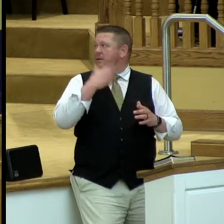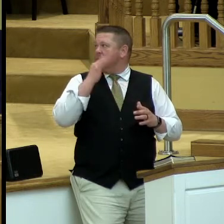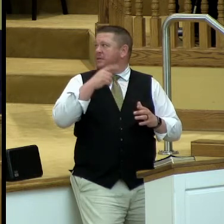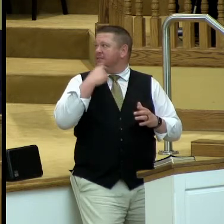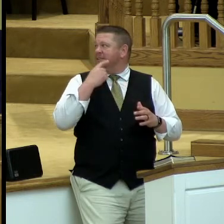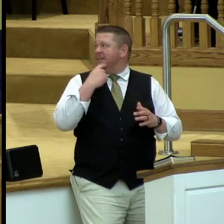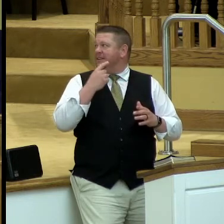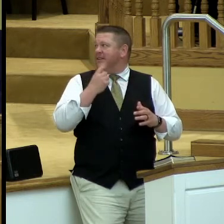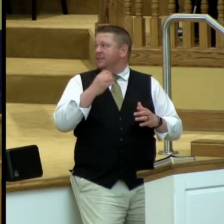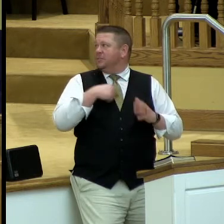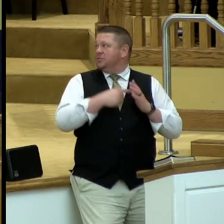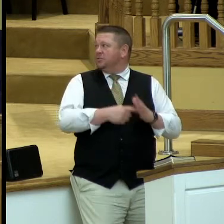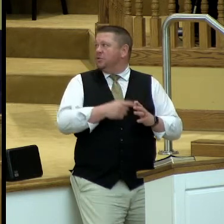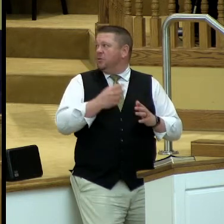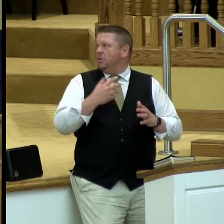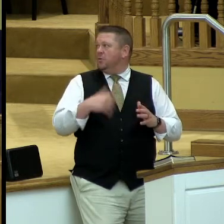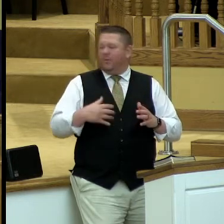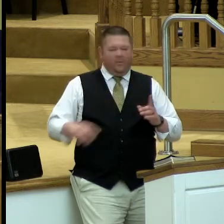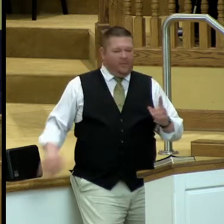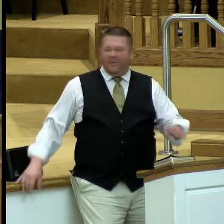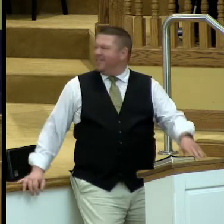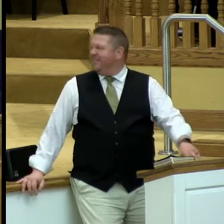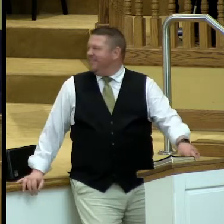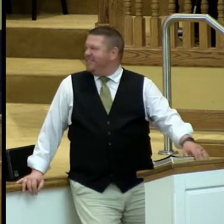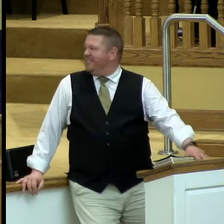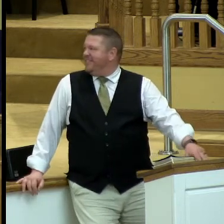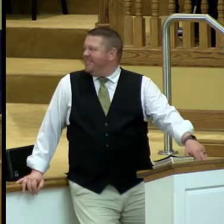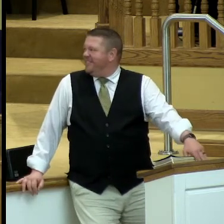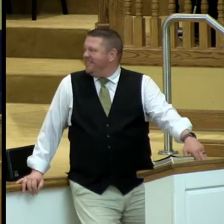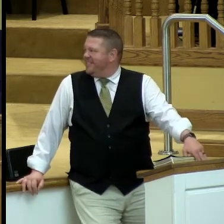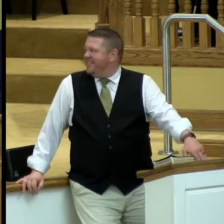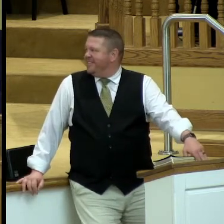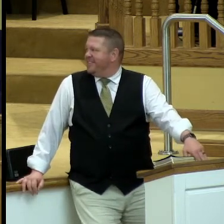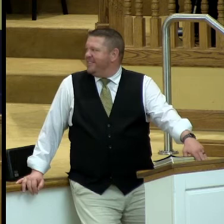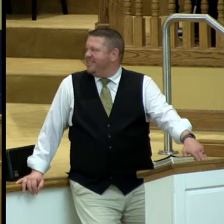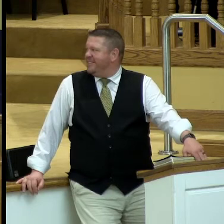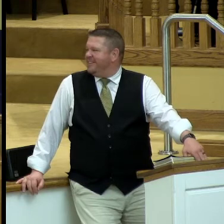I don't know what he's saying. So I'm going to show you. Woo!